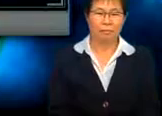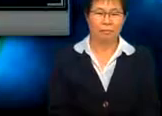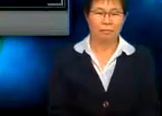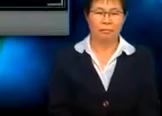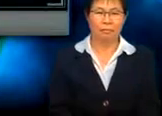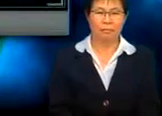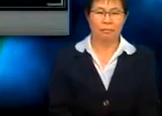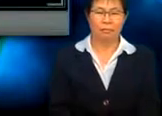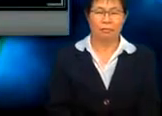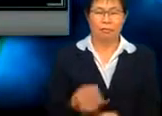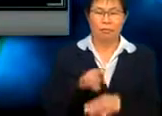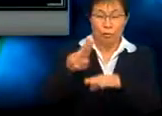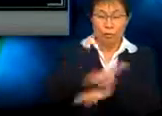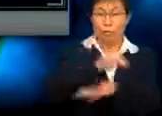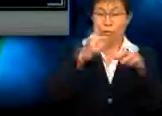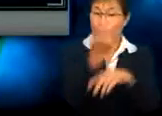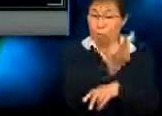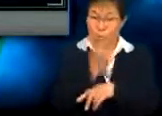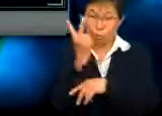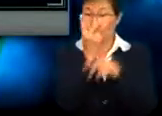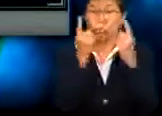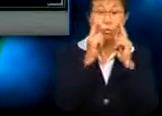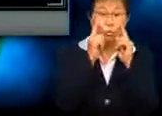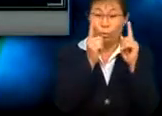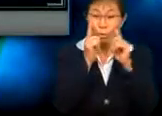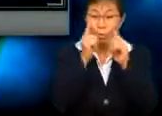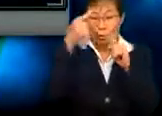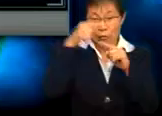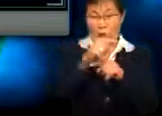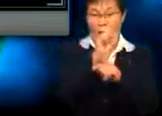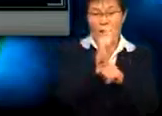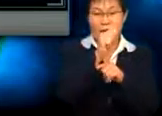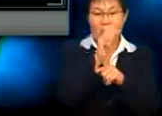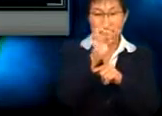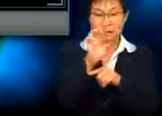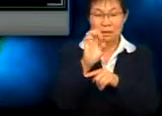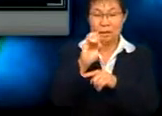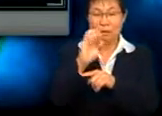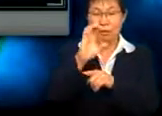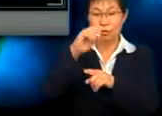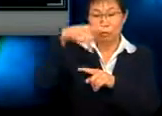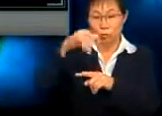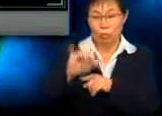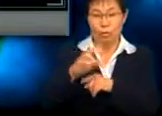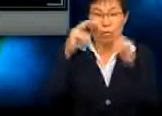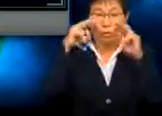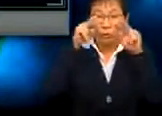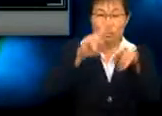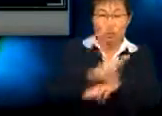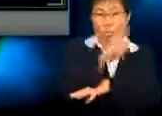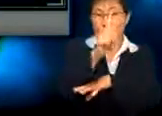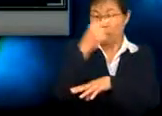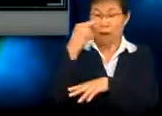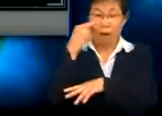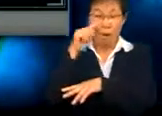Vision using both eyes is called stereoscopic, and vision using only one